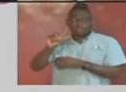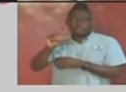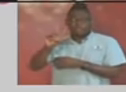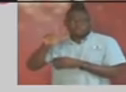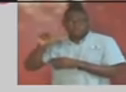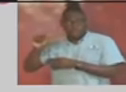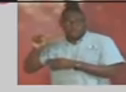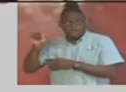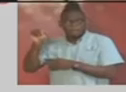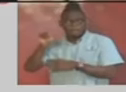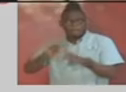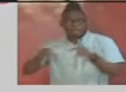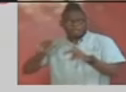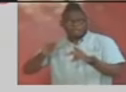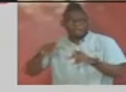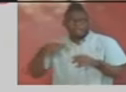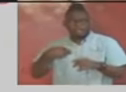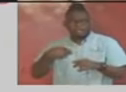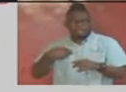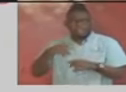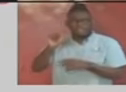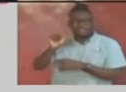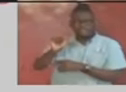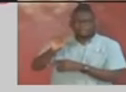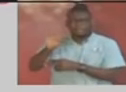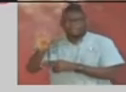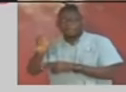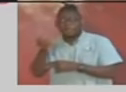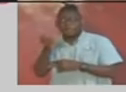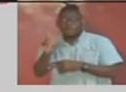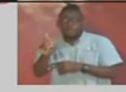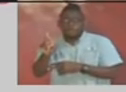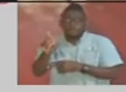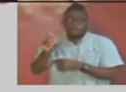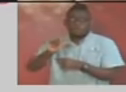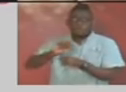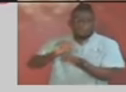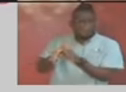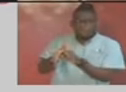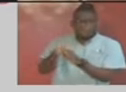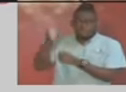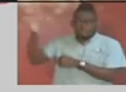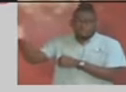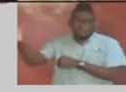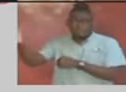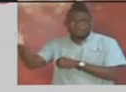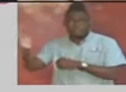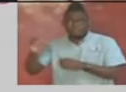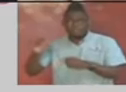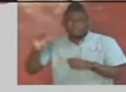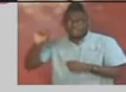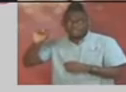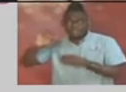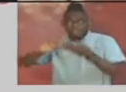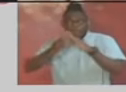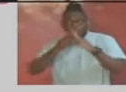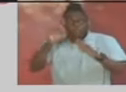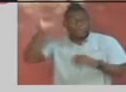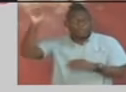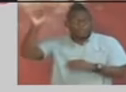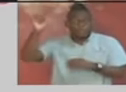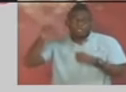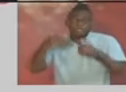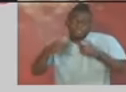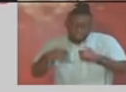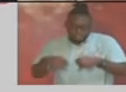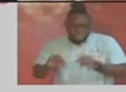functioning. We look at the Scarborough General Hospital continues to function. They have different areas in their parallel system that